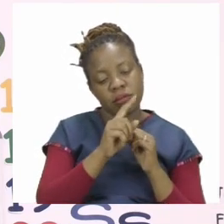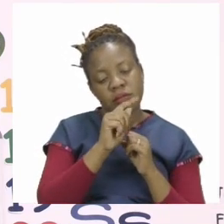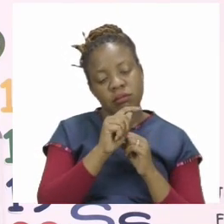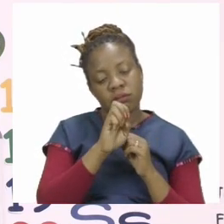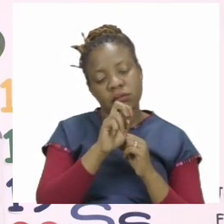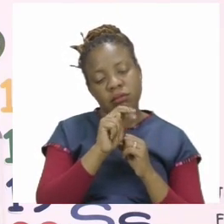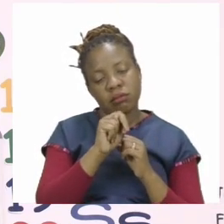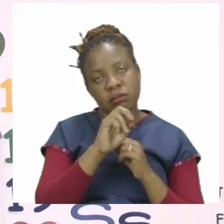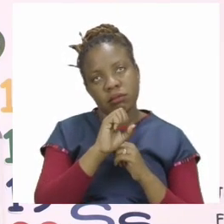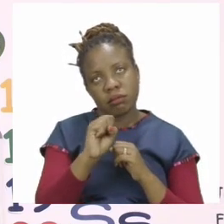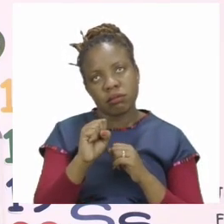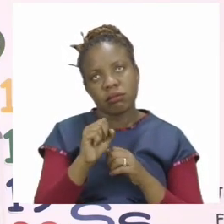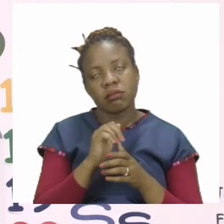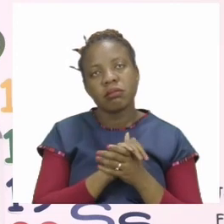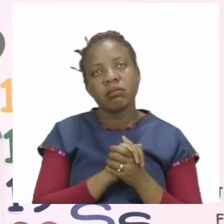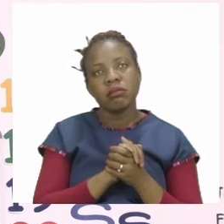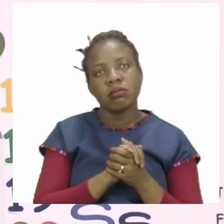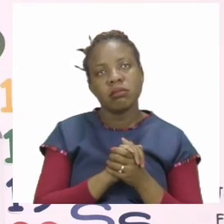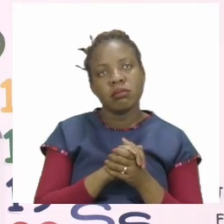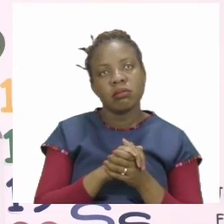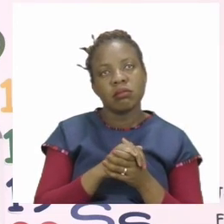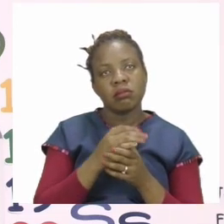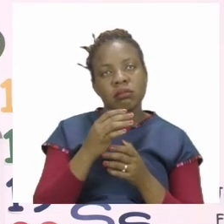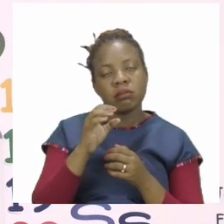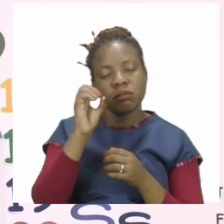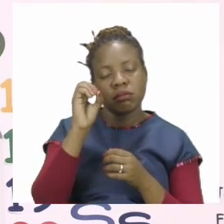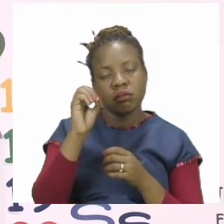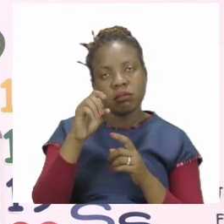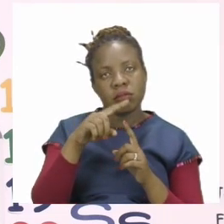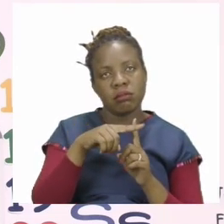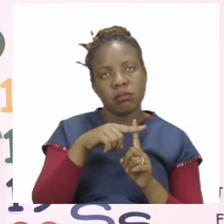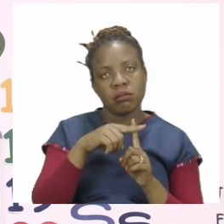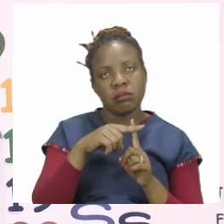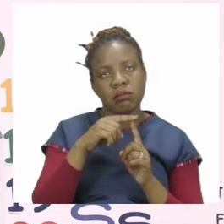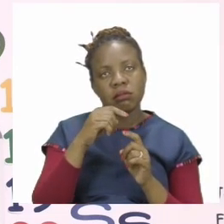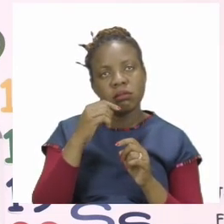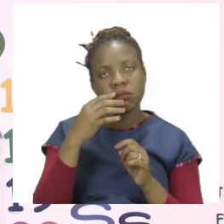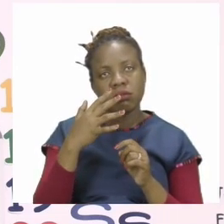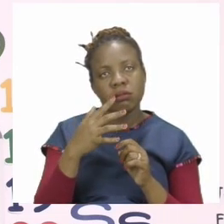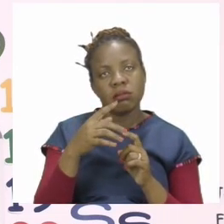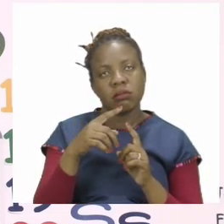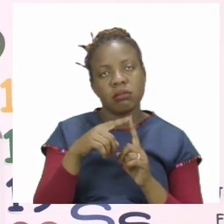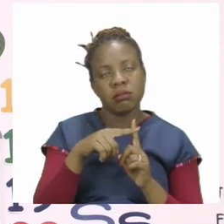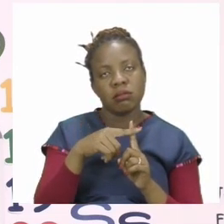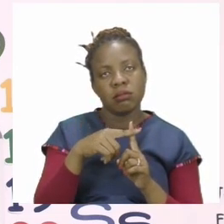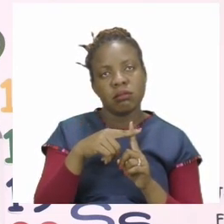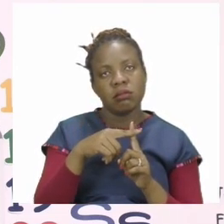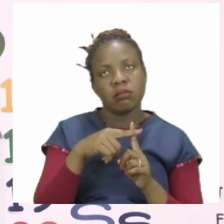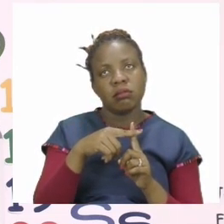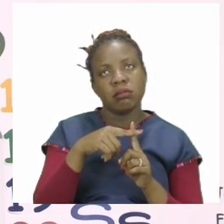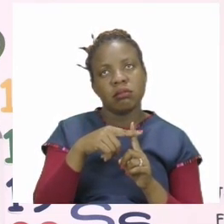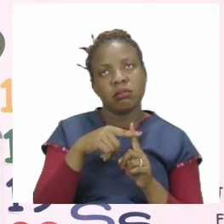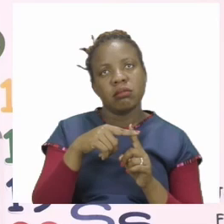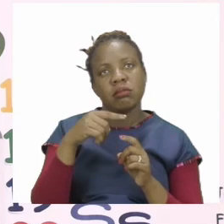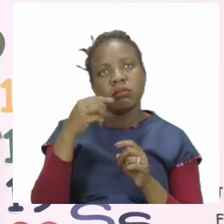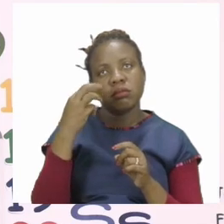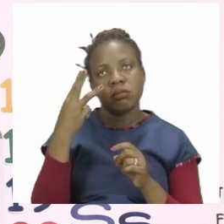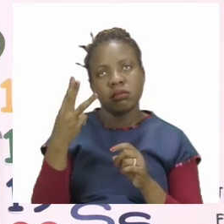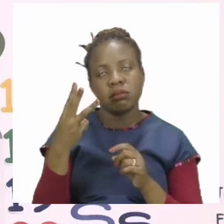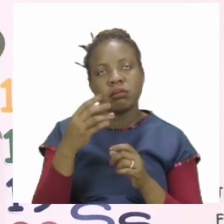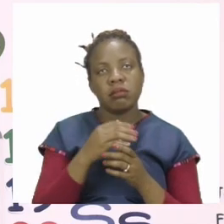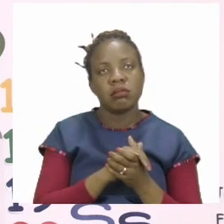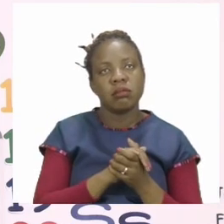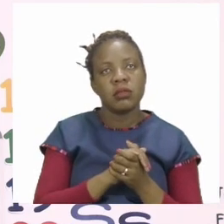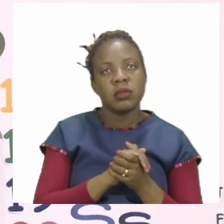up our units, we say 0 plus 5 plus 3. So 0